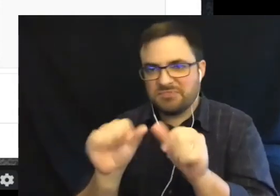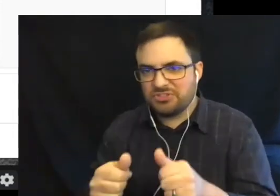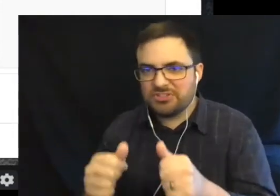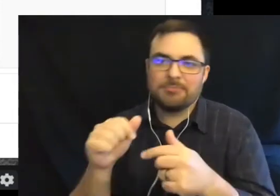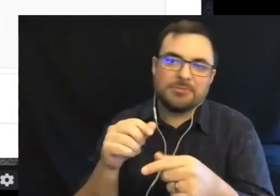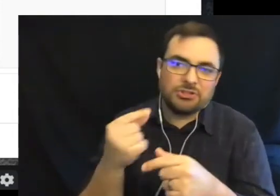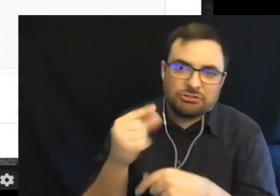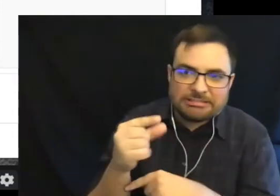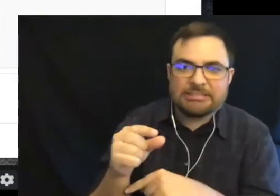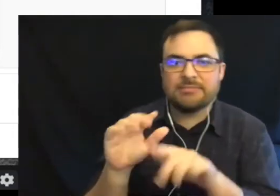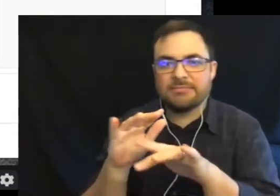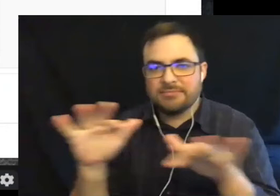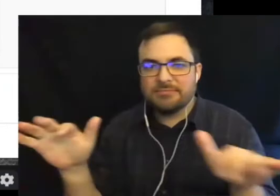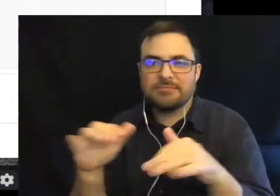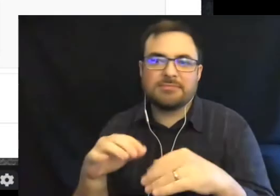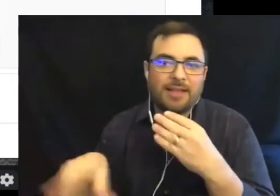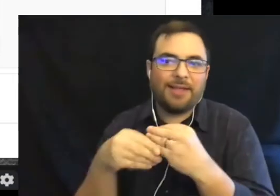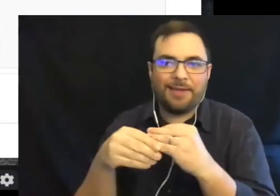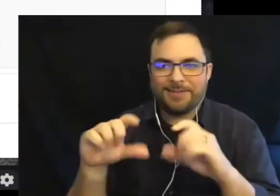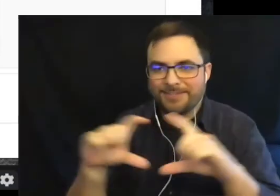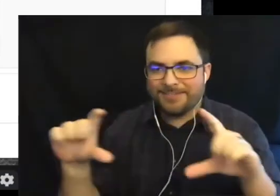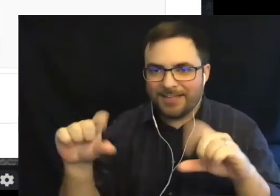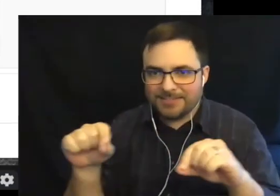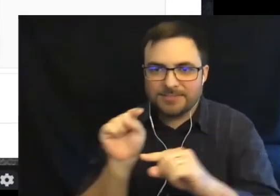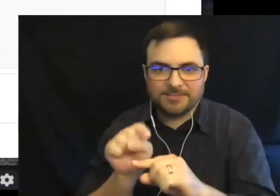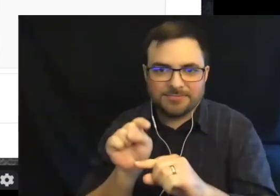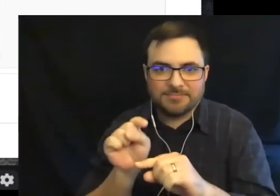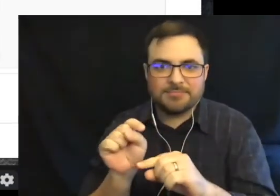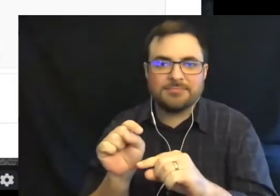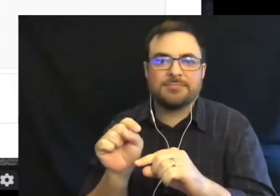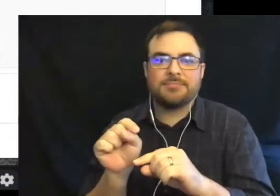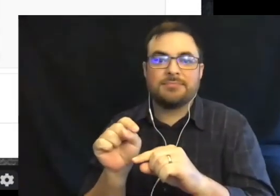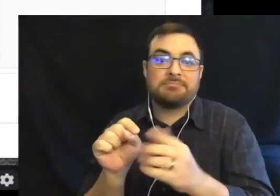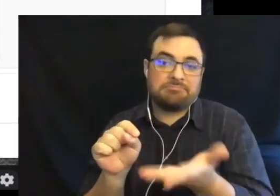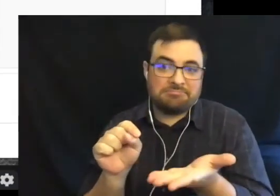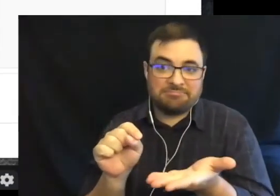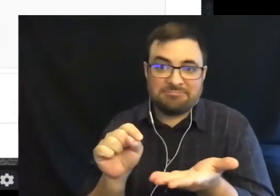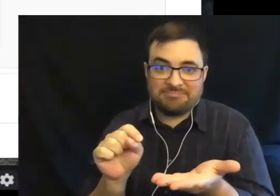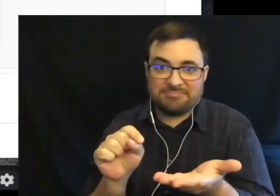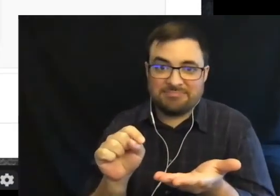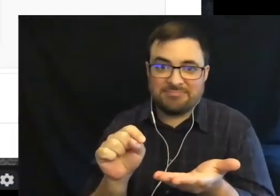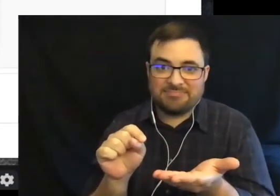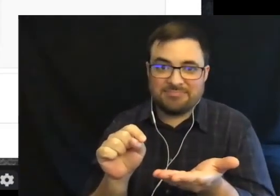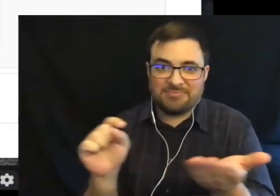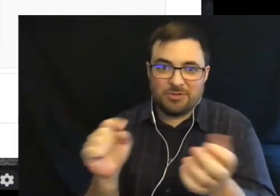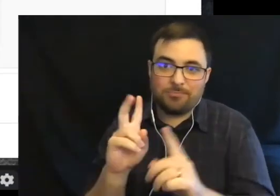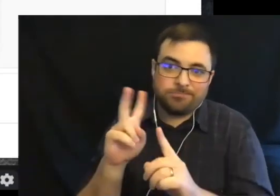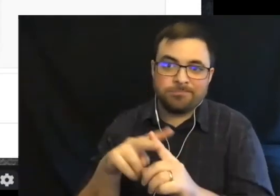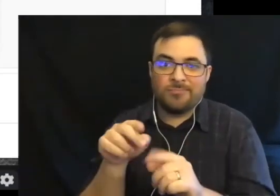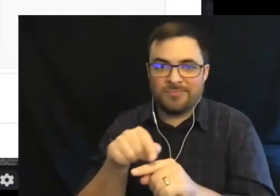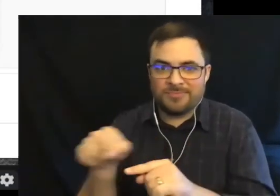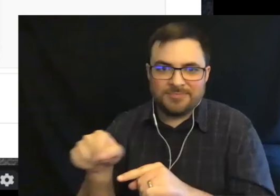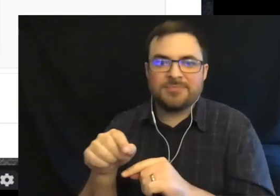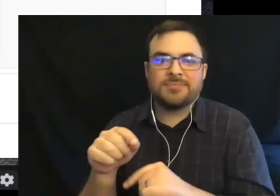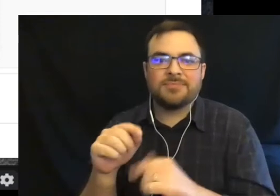it green, added the text that I wanted, and then again, I just clicked link, and I wanted